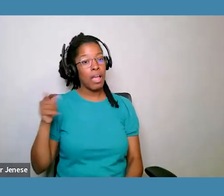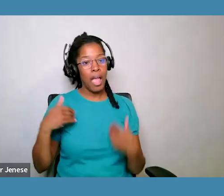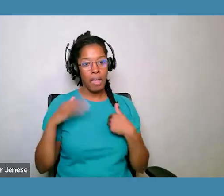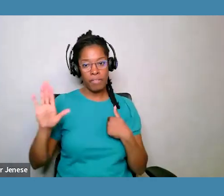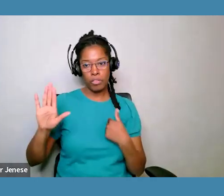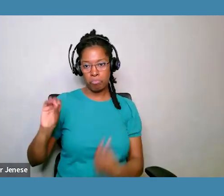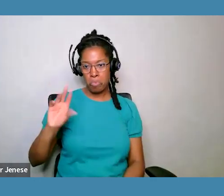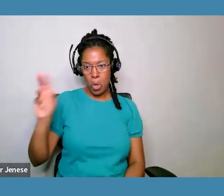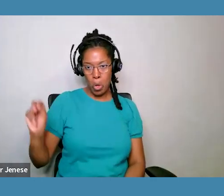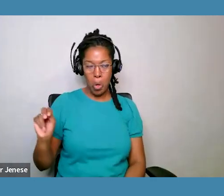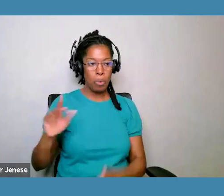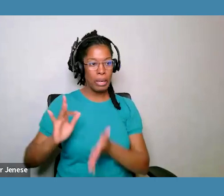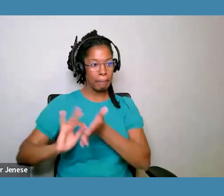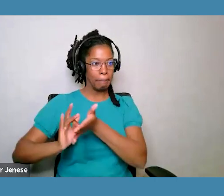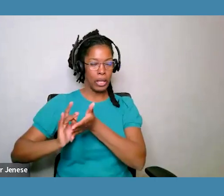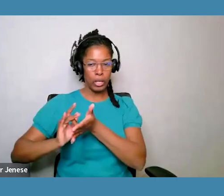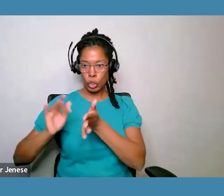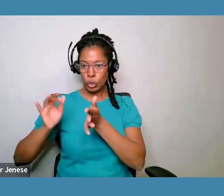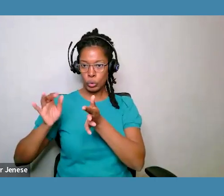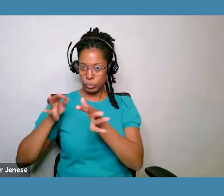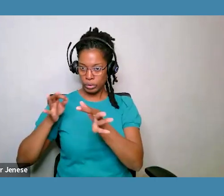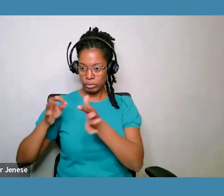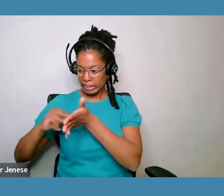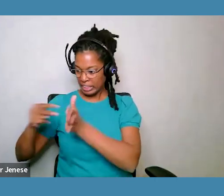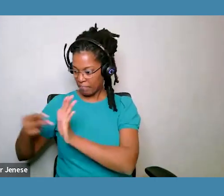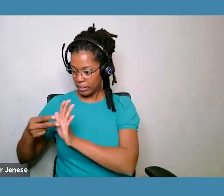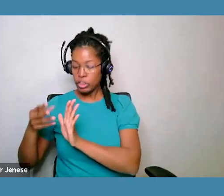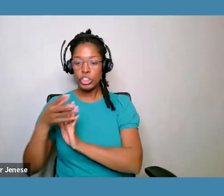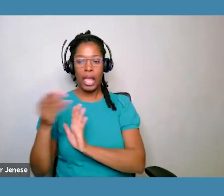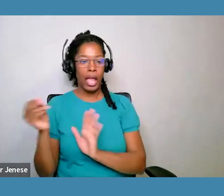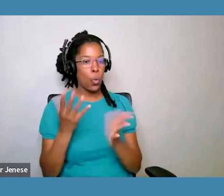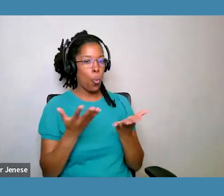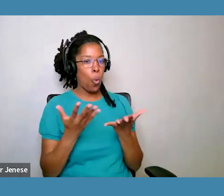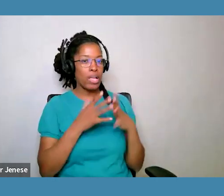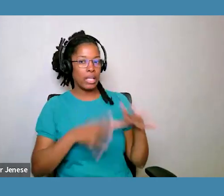or the medical definition, and then what they've adopted.